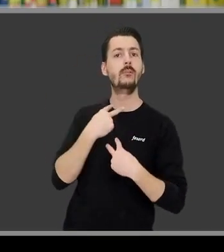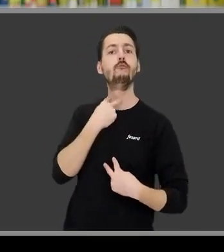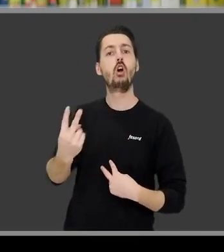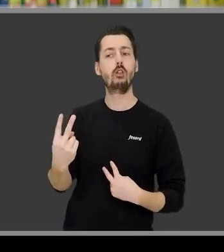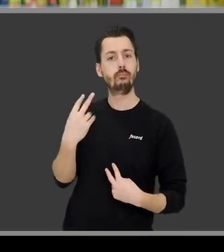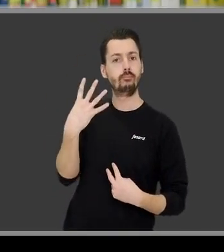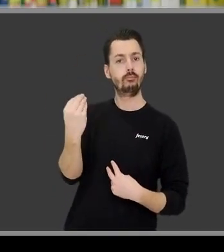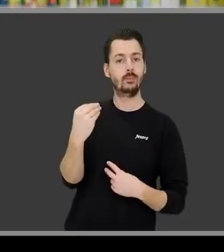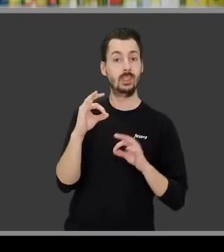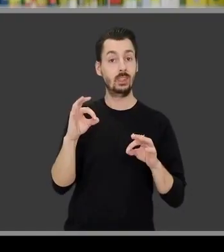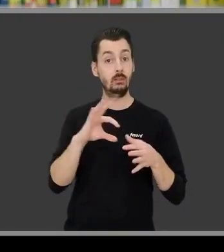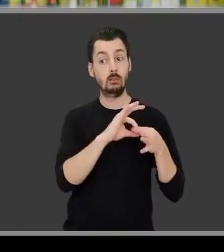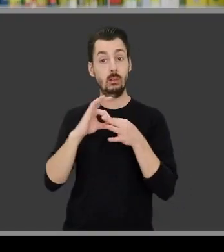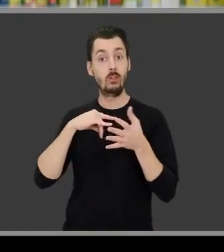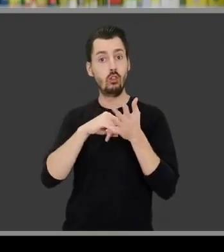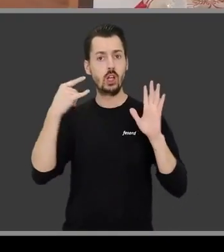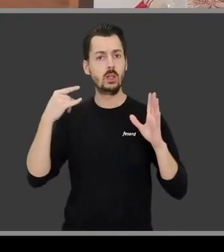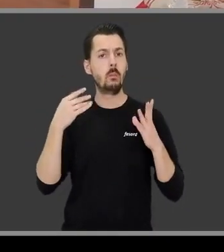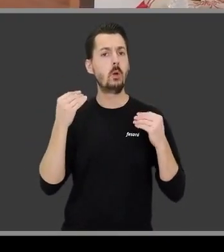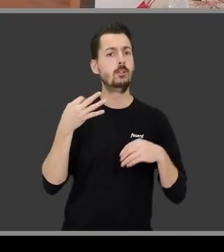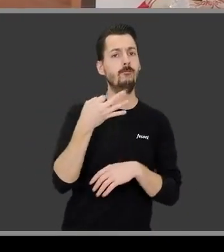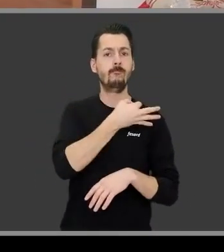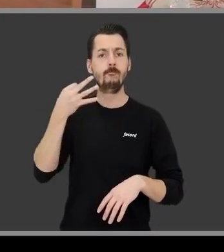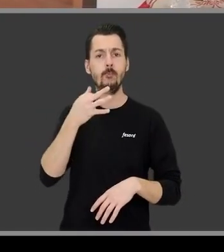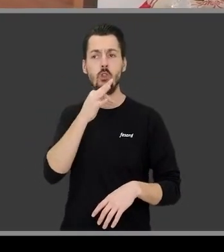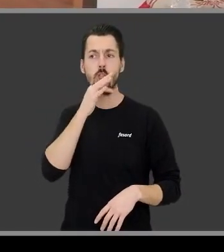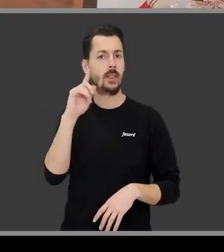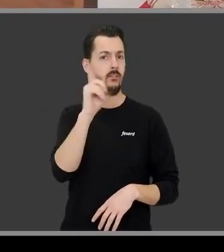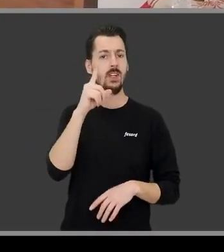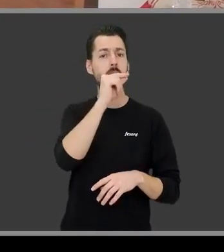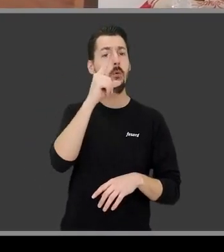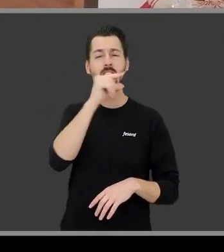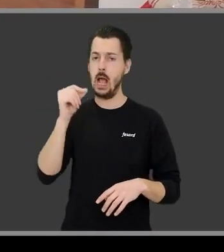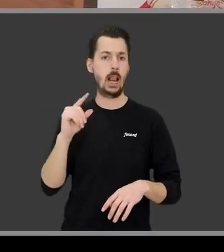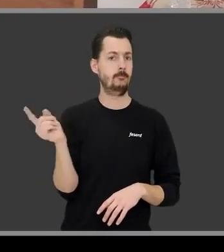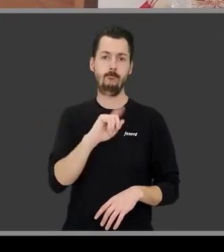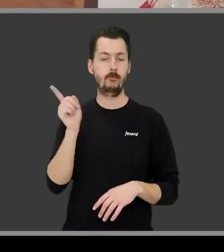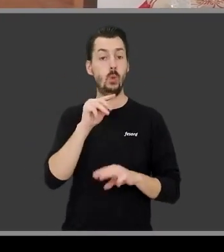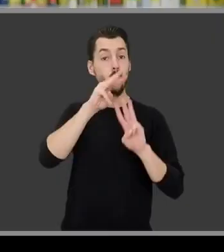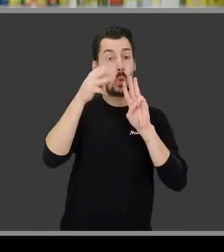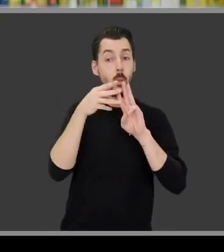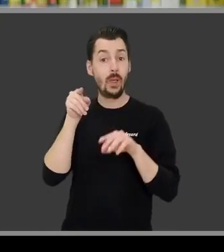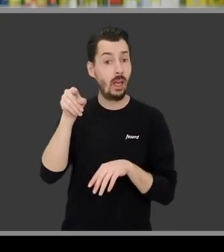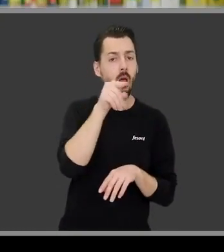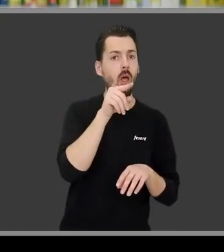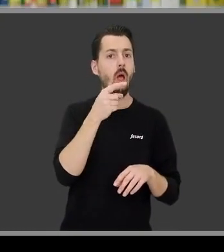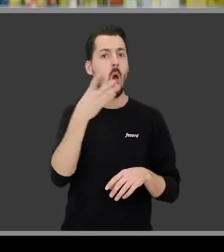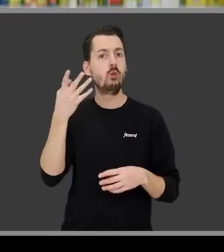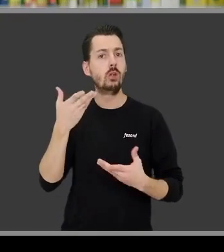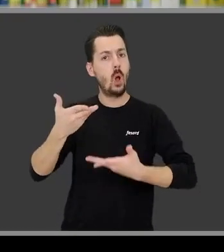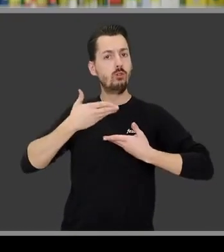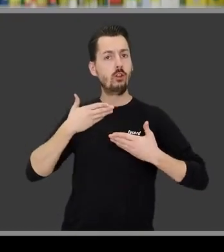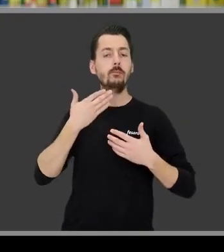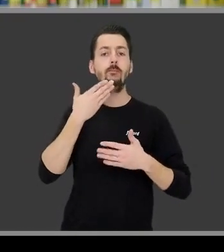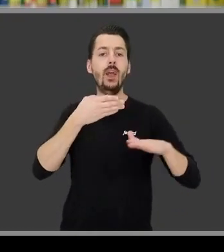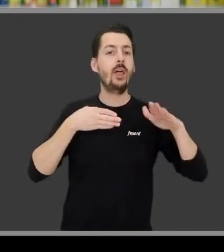This kind of software, although the technology is not optimized 100% on many websites, indeed helps us to be